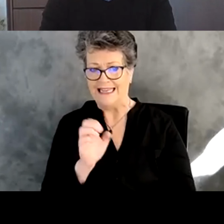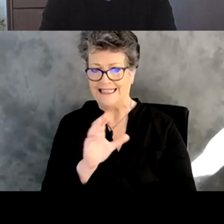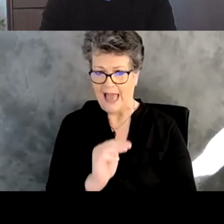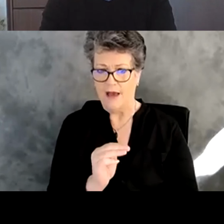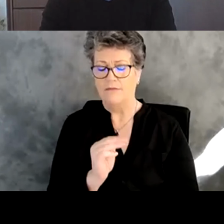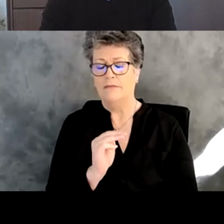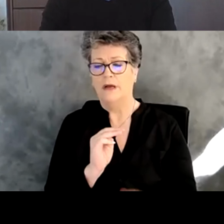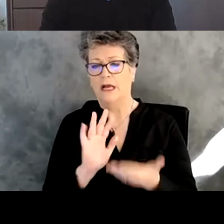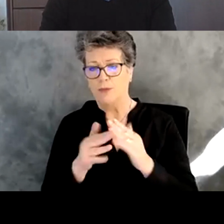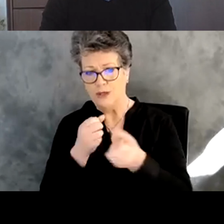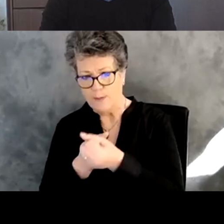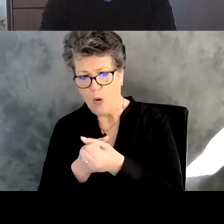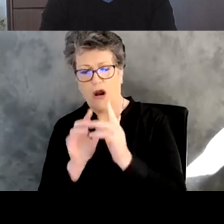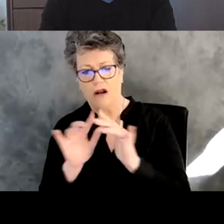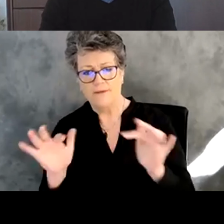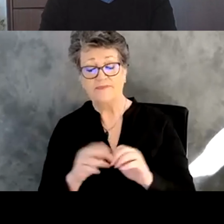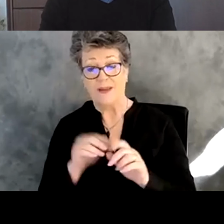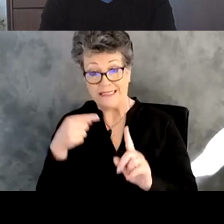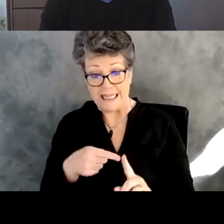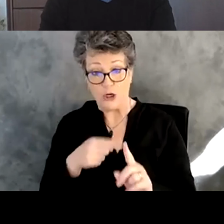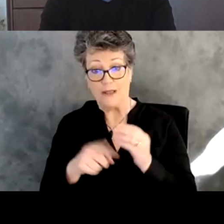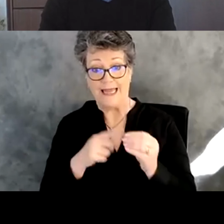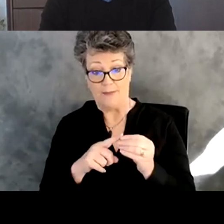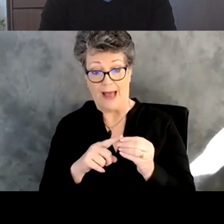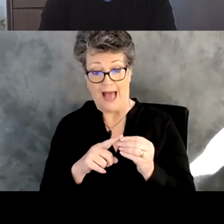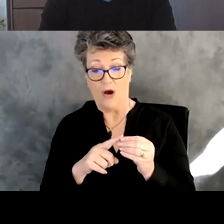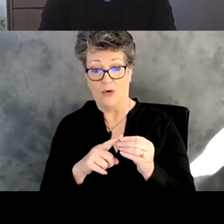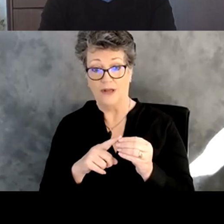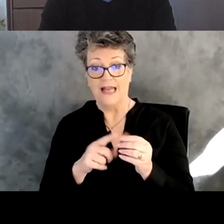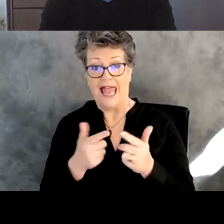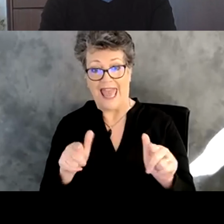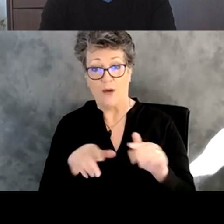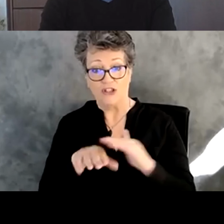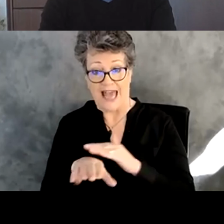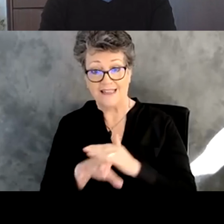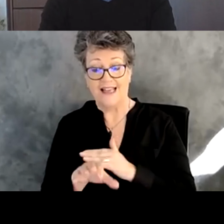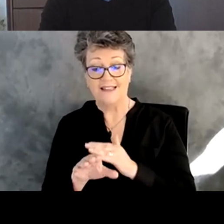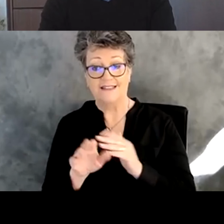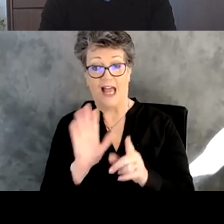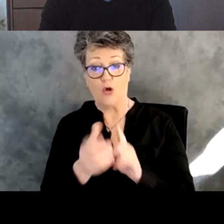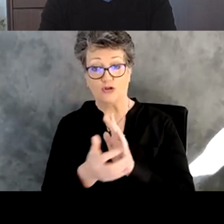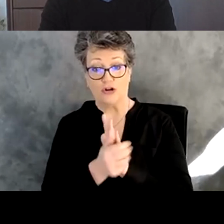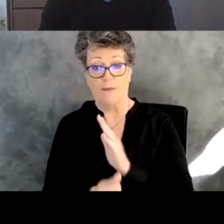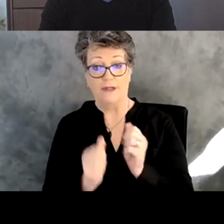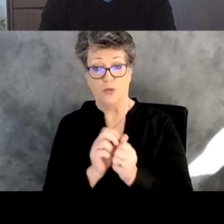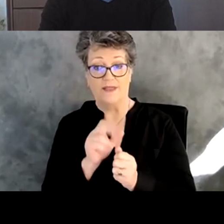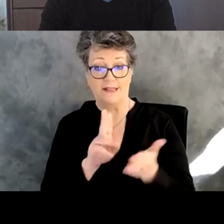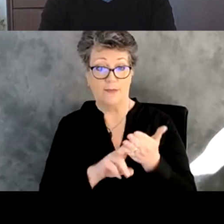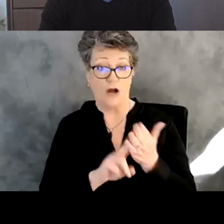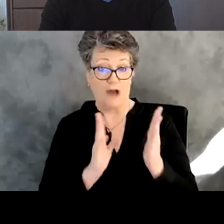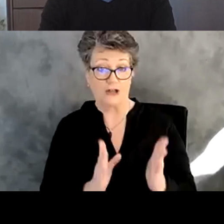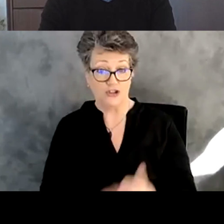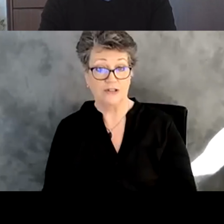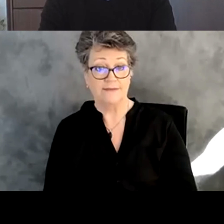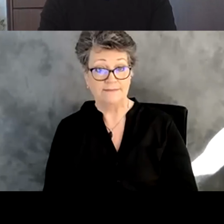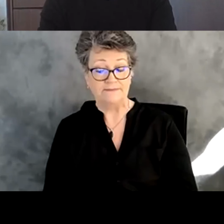supports, particularly in and around enforcing language access and cultural competency among subcontracted providers. We feel that's